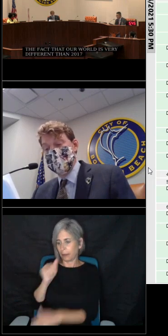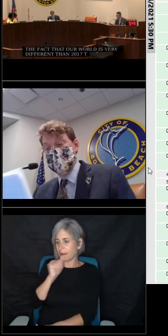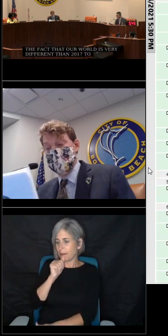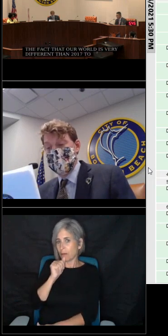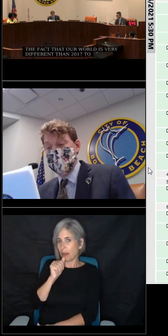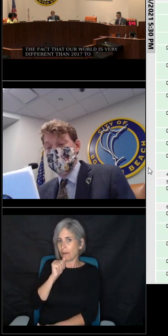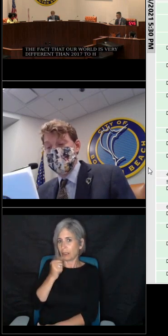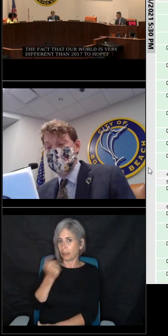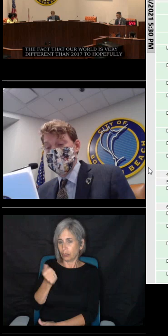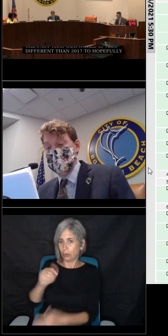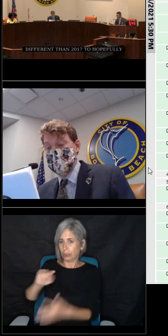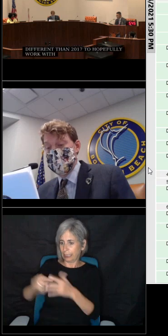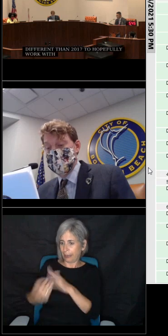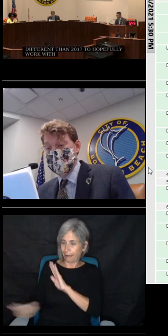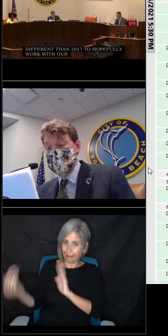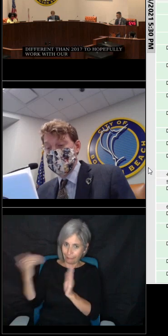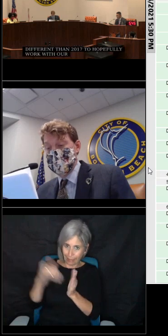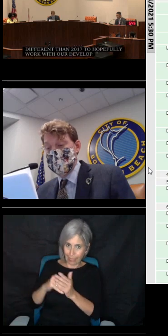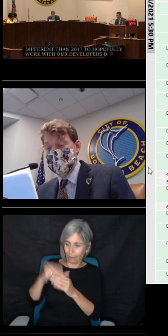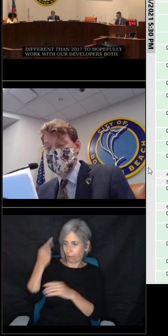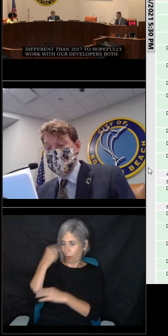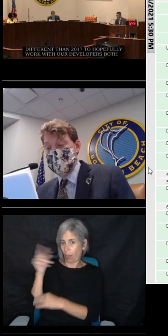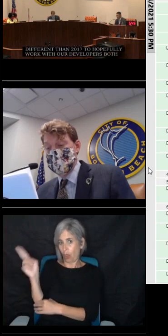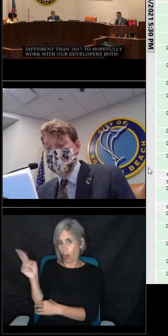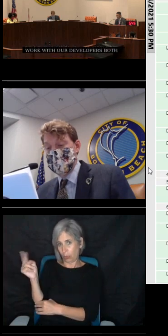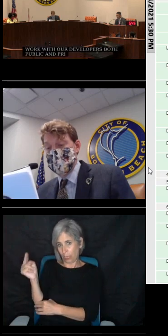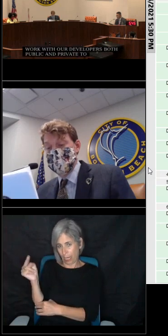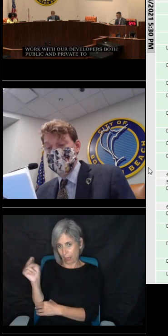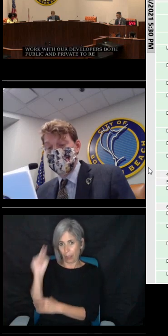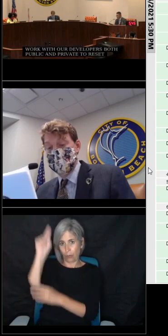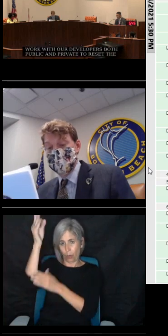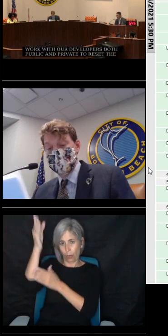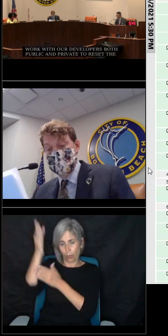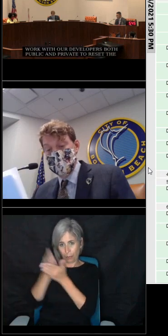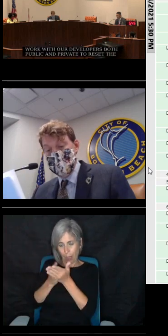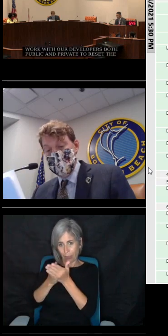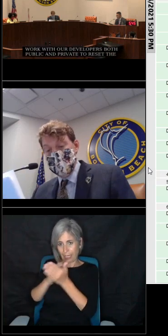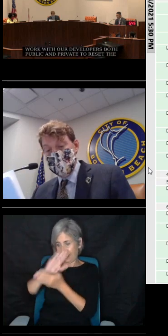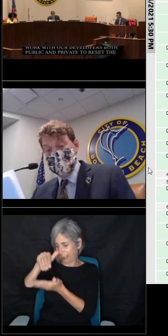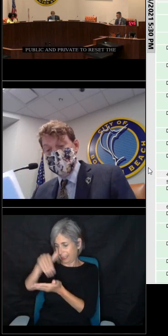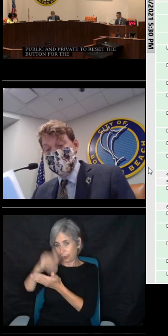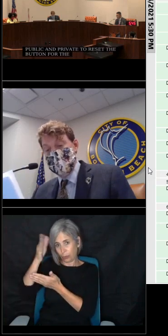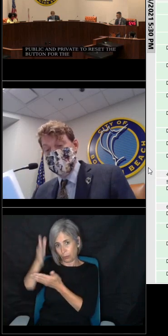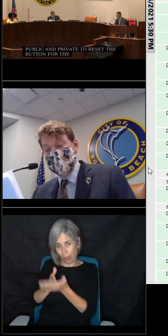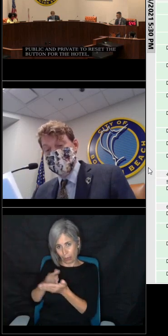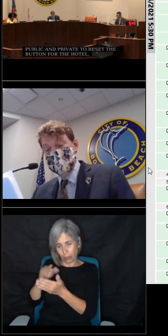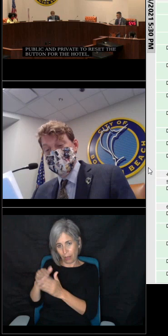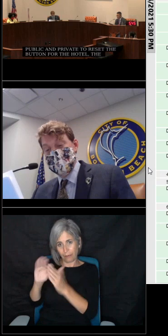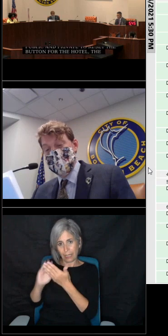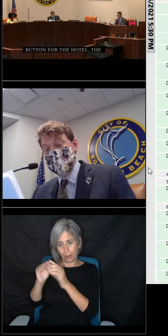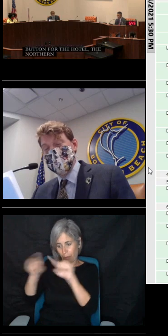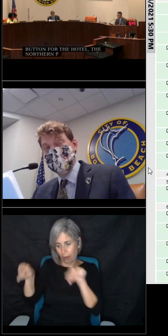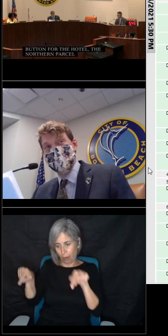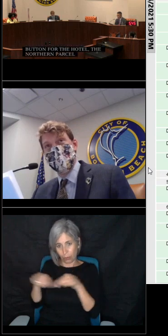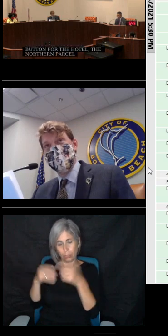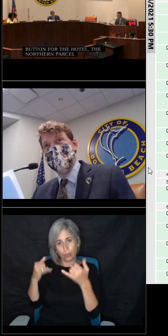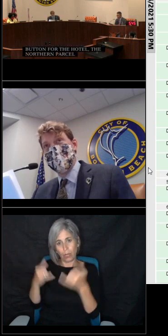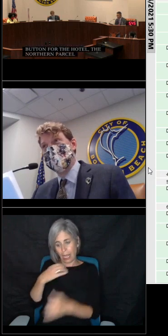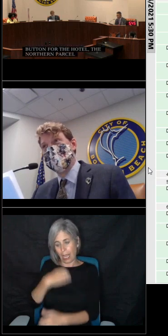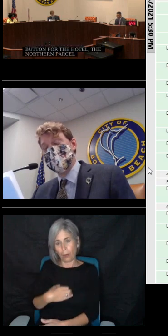to reset the button for the hotel, the northern parcel and the central parcel. And today I wish